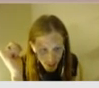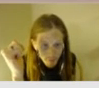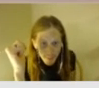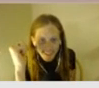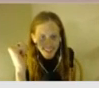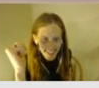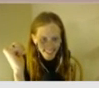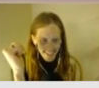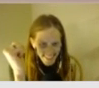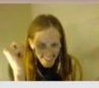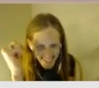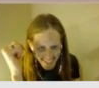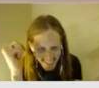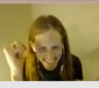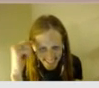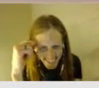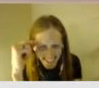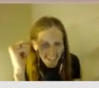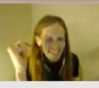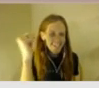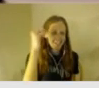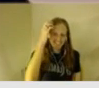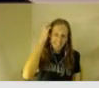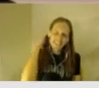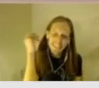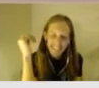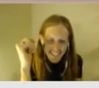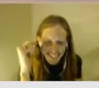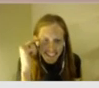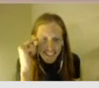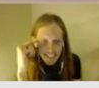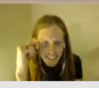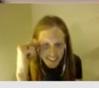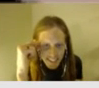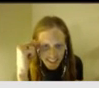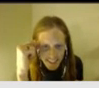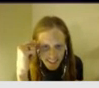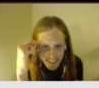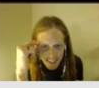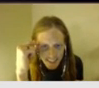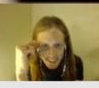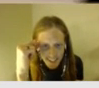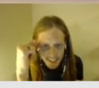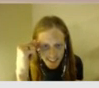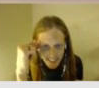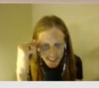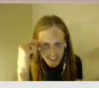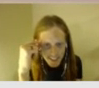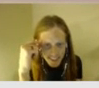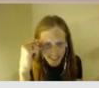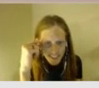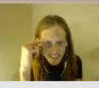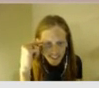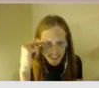relationship. No, my relationship with you. Honest to God, you put out phenomenal work, both on your YouTube channel, but also in